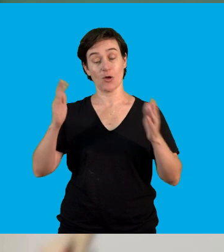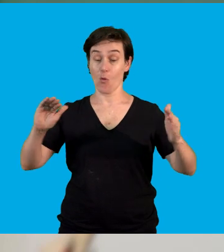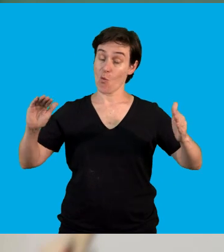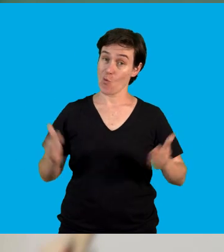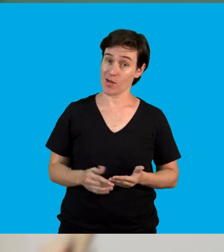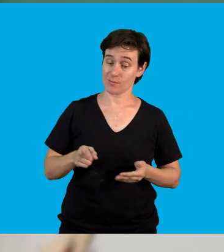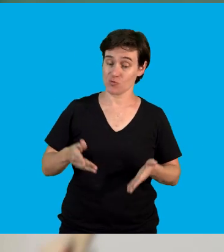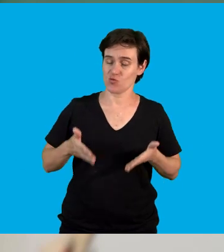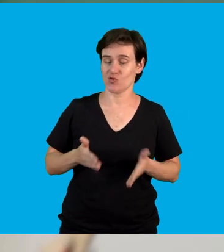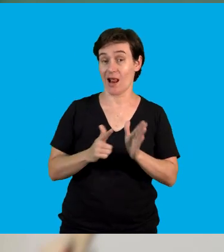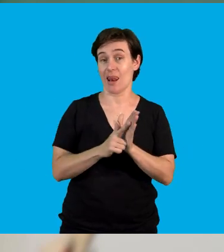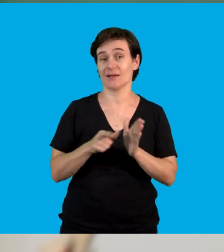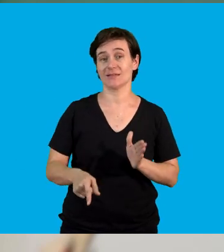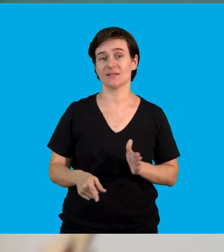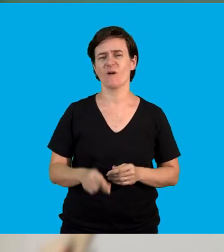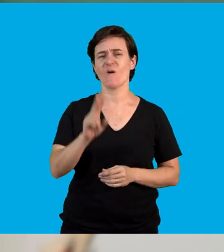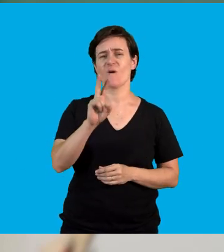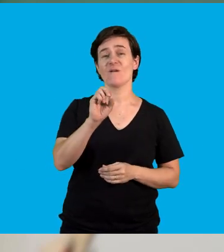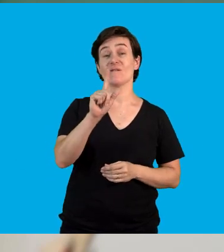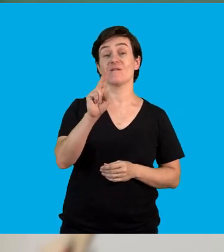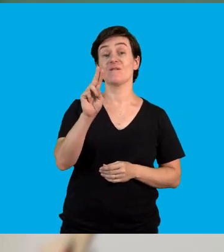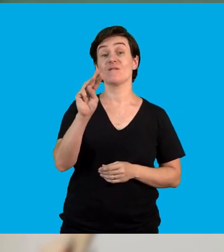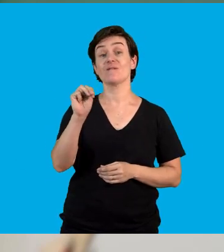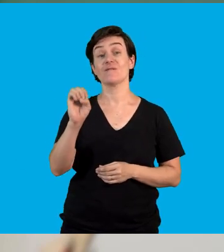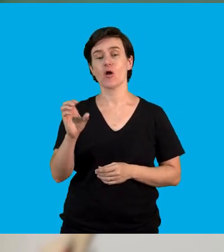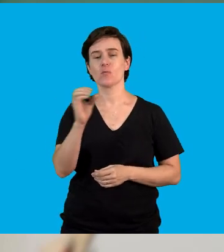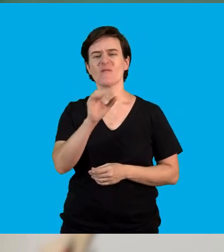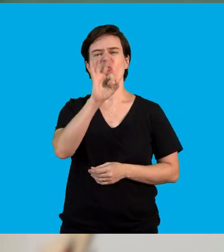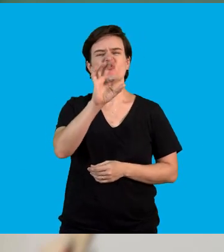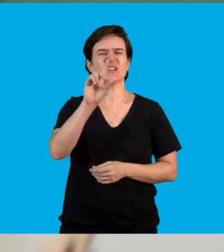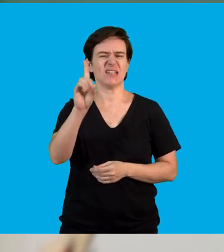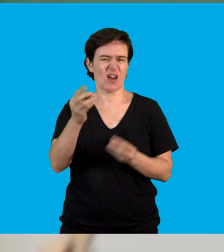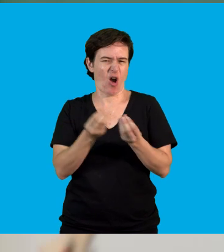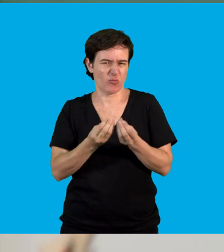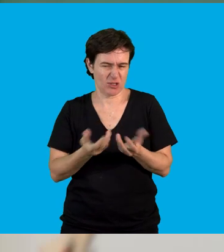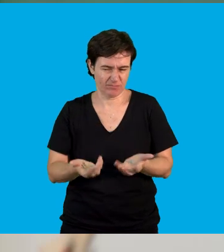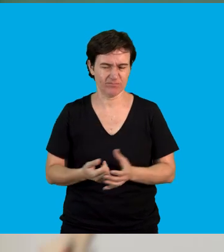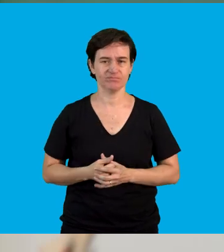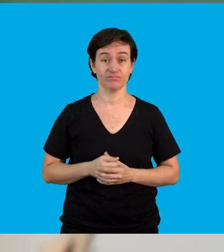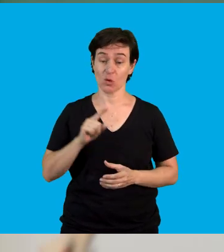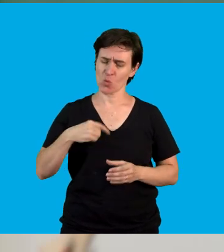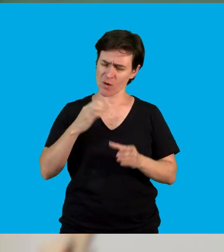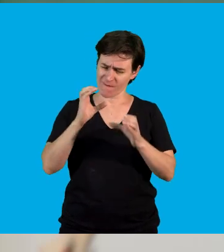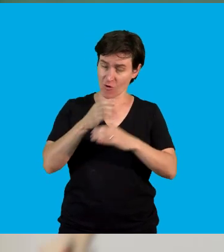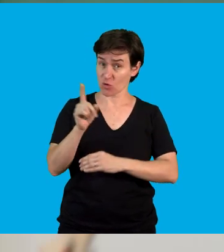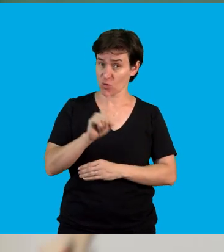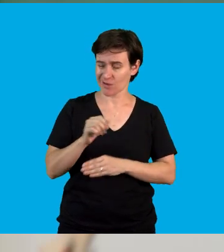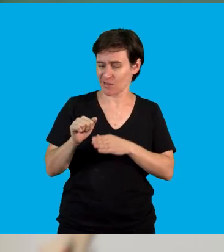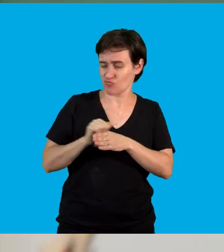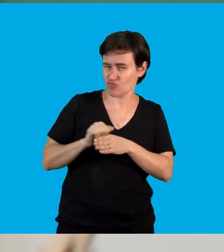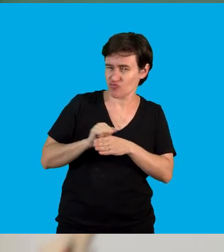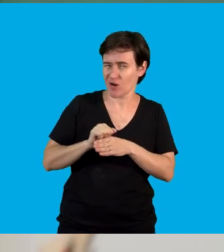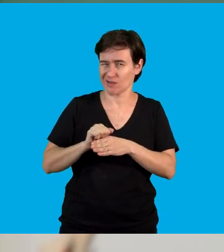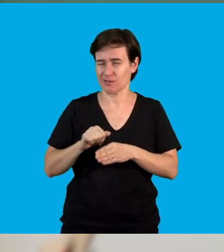Hello learners, and welcome to today's lesson on the volume of 3D objects, where today we are going to be focusing on the practice